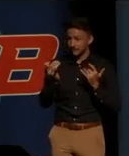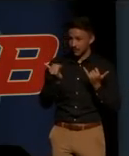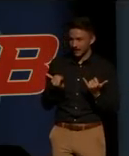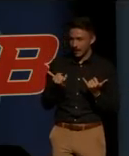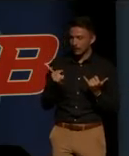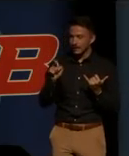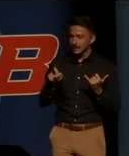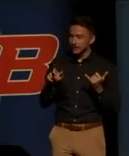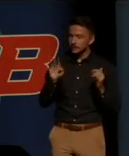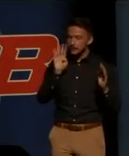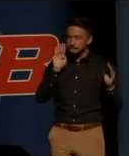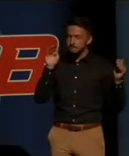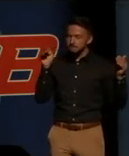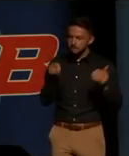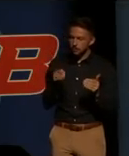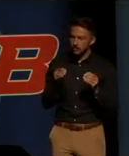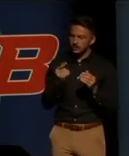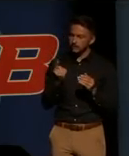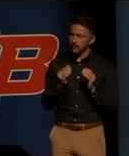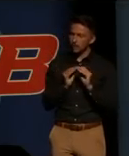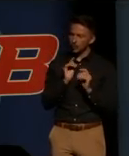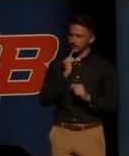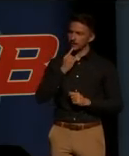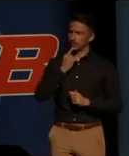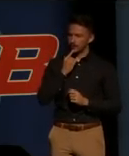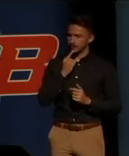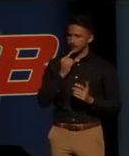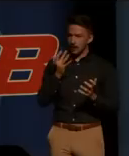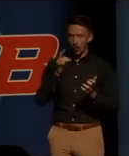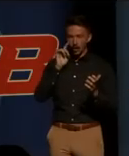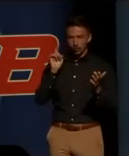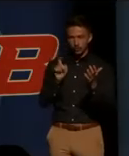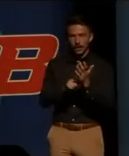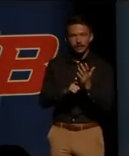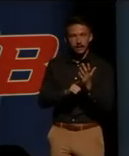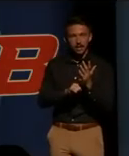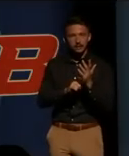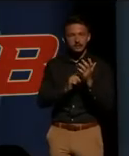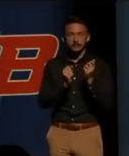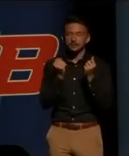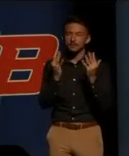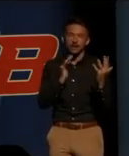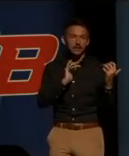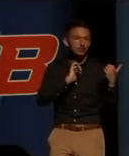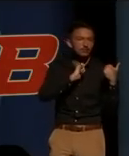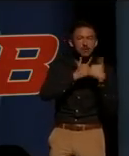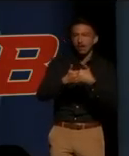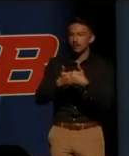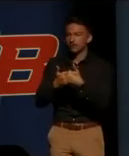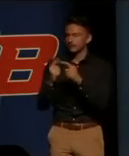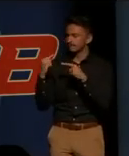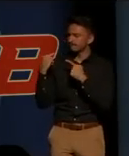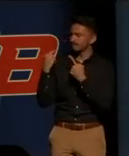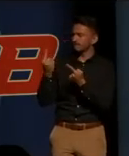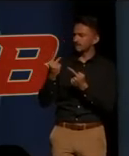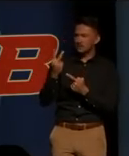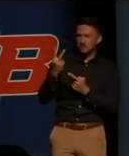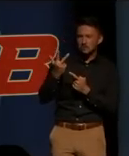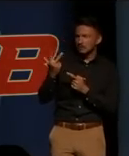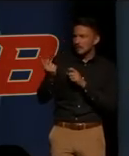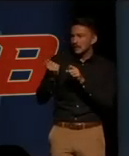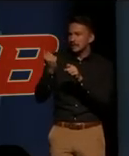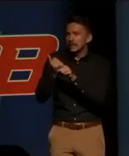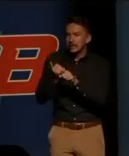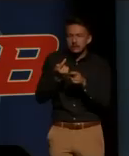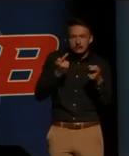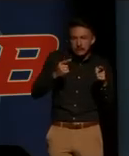note, taking some time to recognize the challenges of the last few years, all around